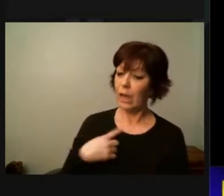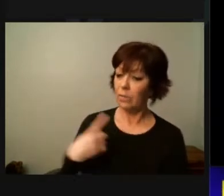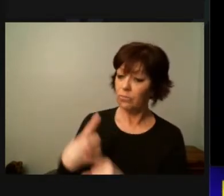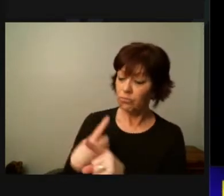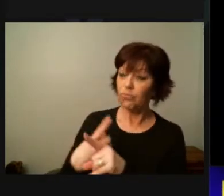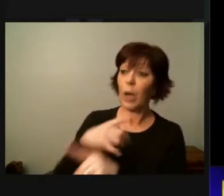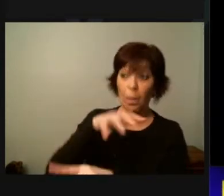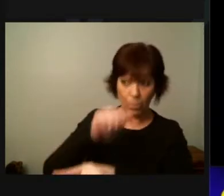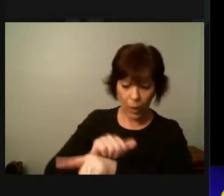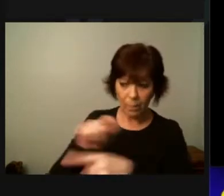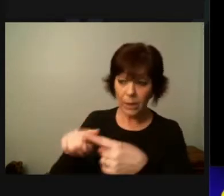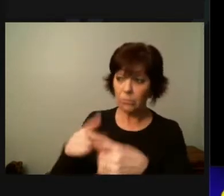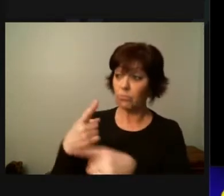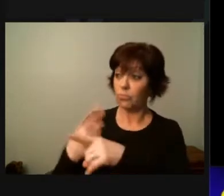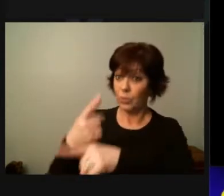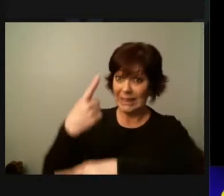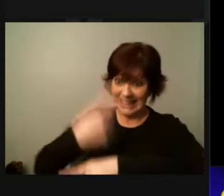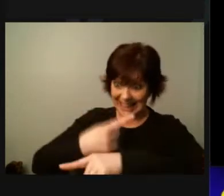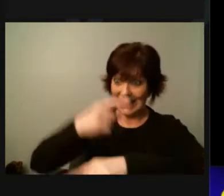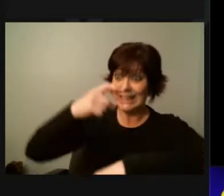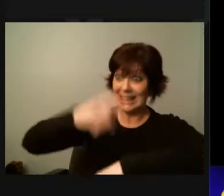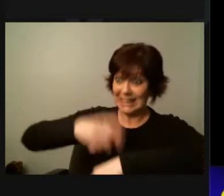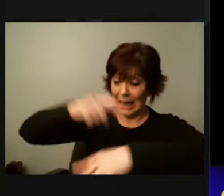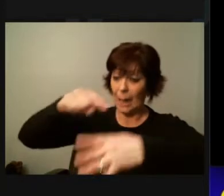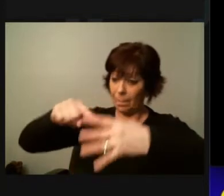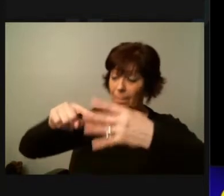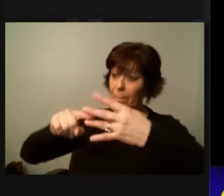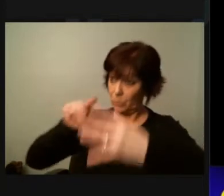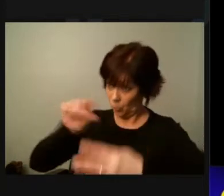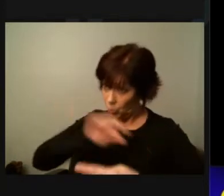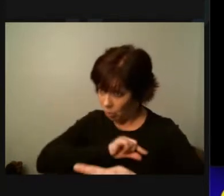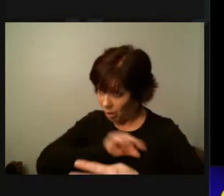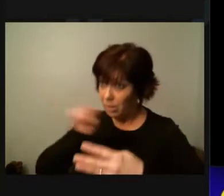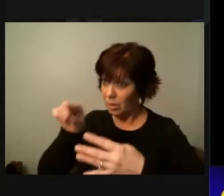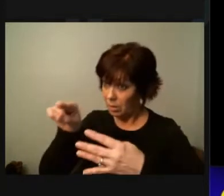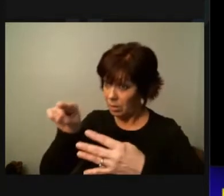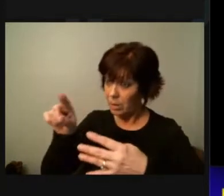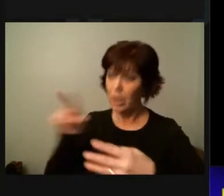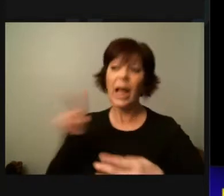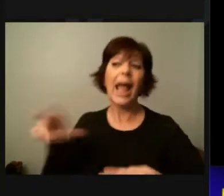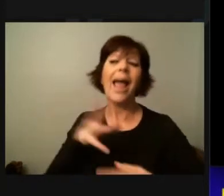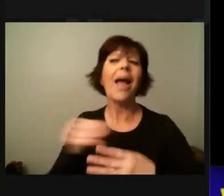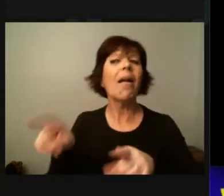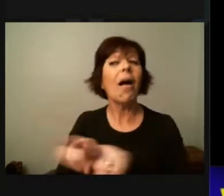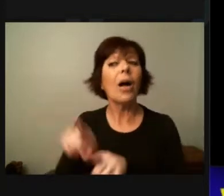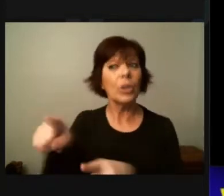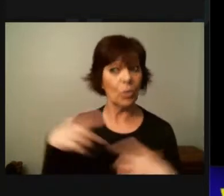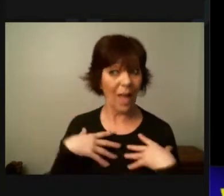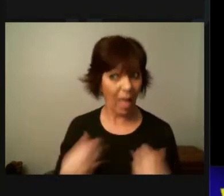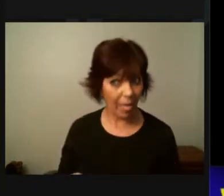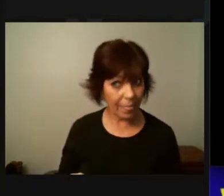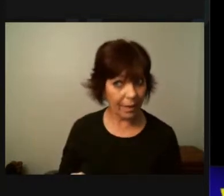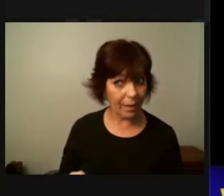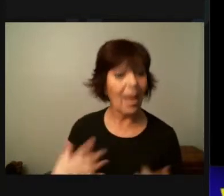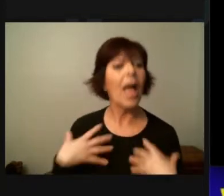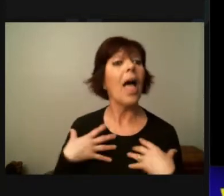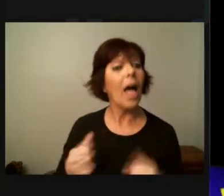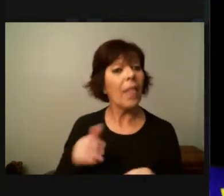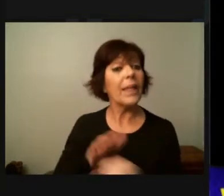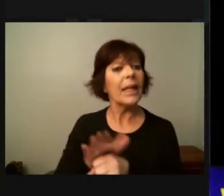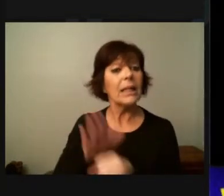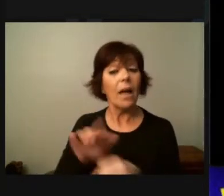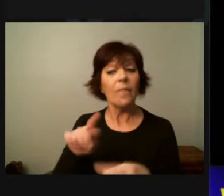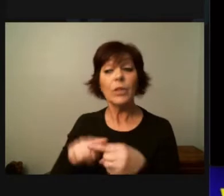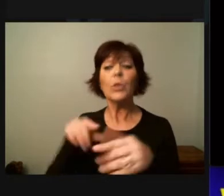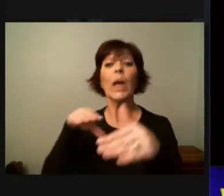appointment, date, and time, and as well that you are healthy enough to receive